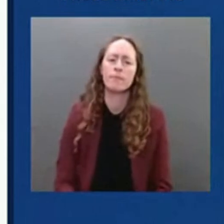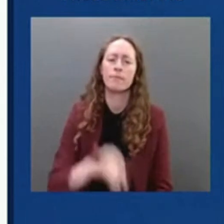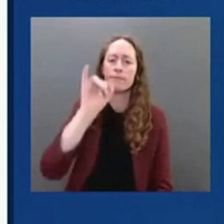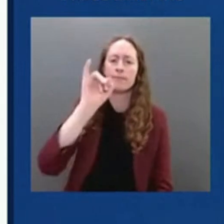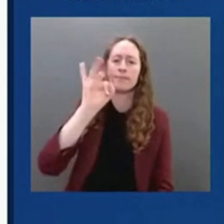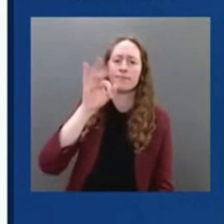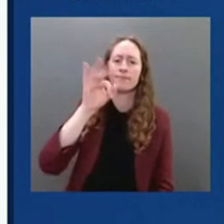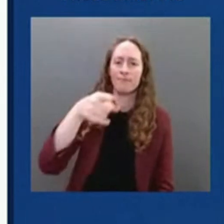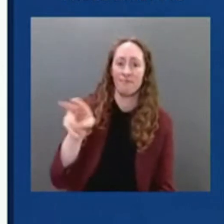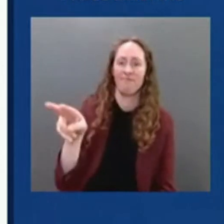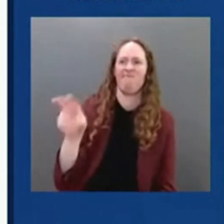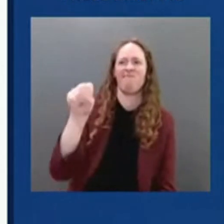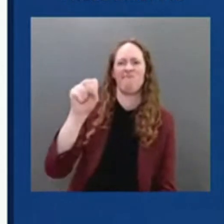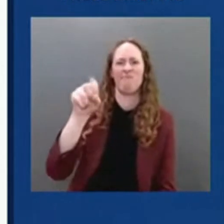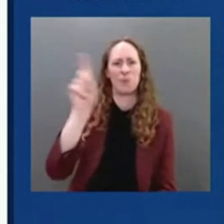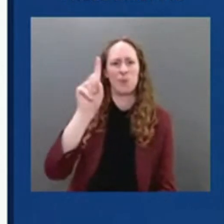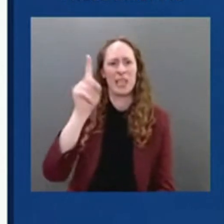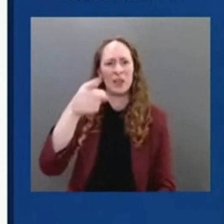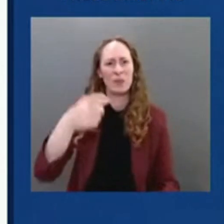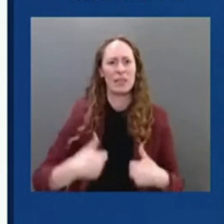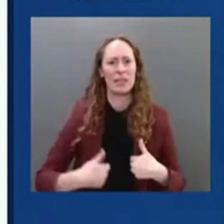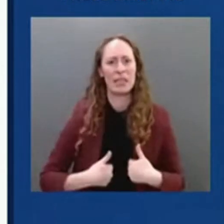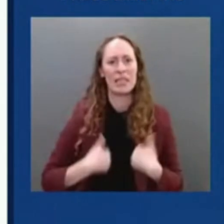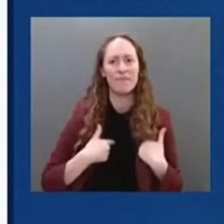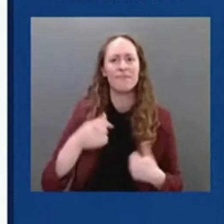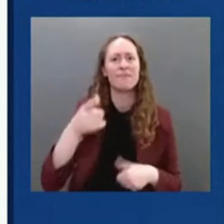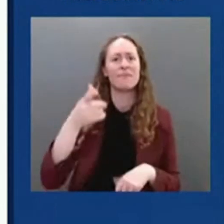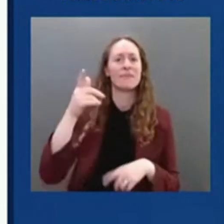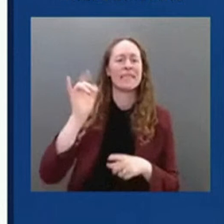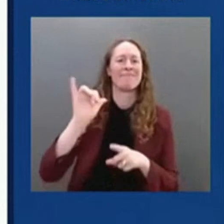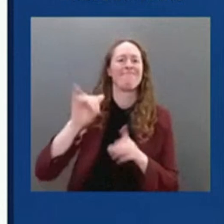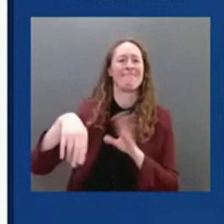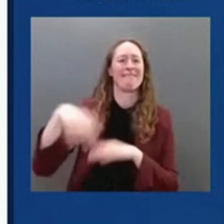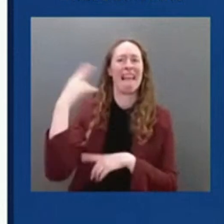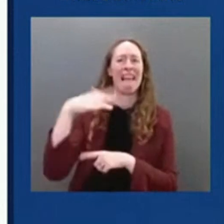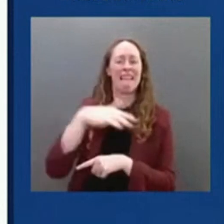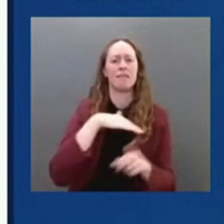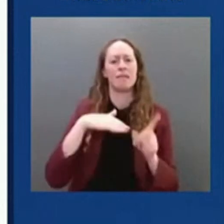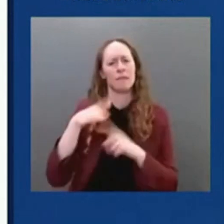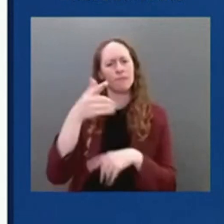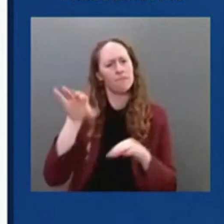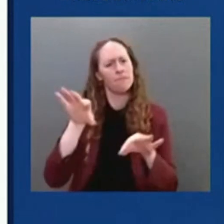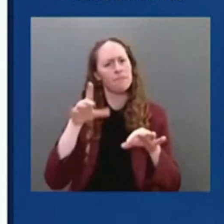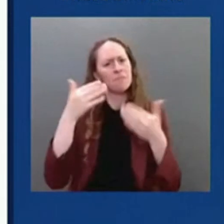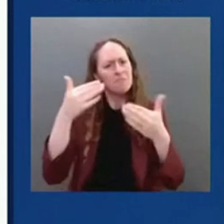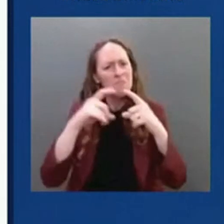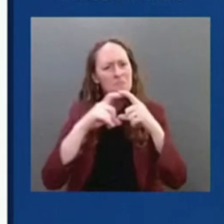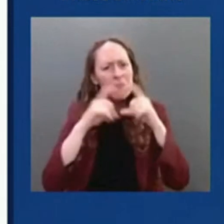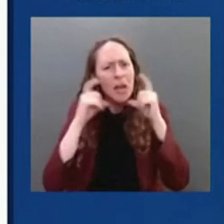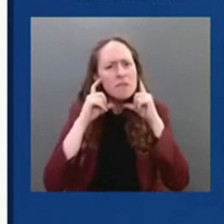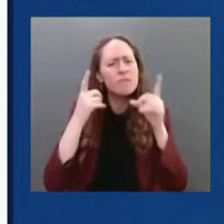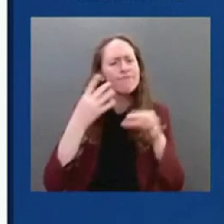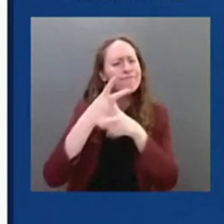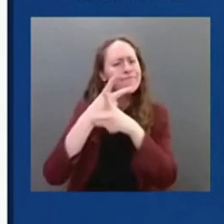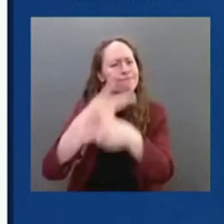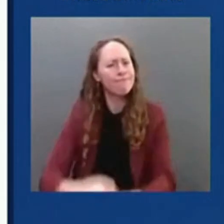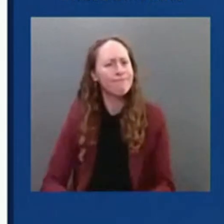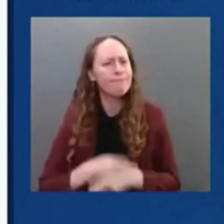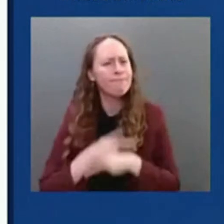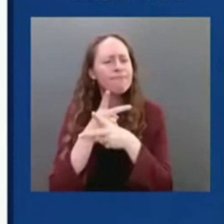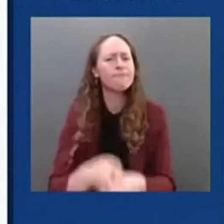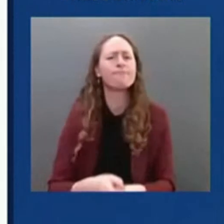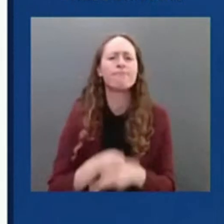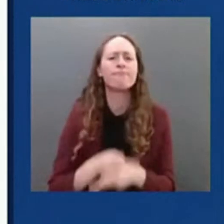the density of infection in the community. In addition, treatments for COVID-19